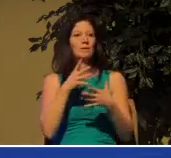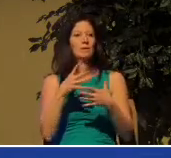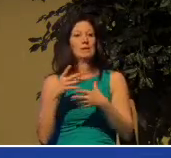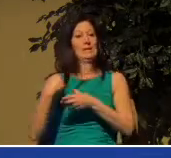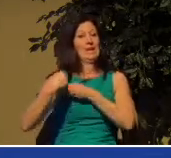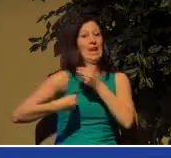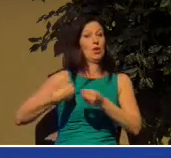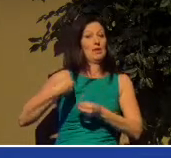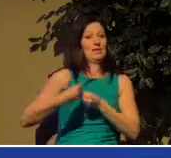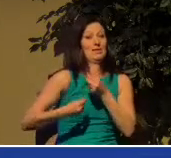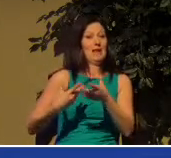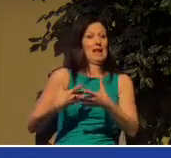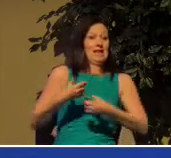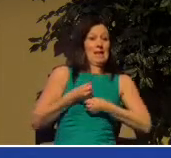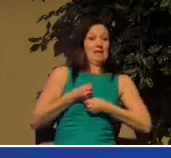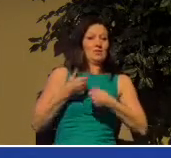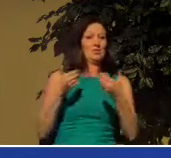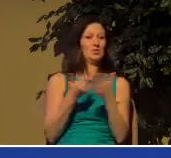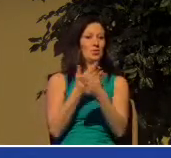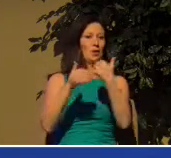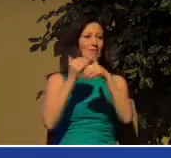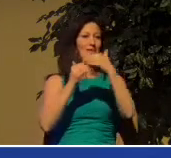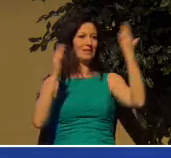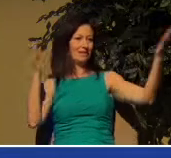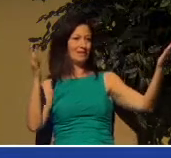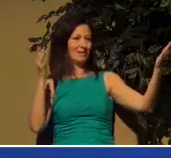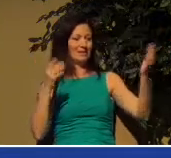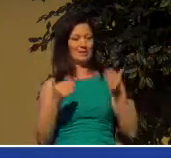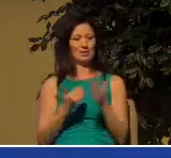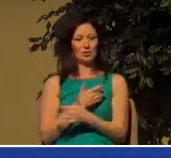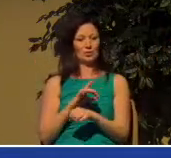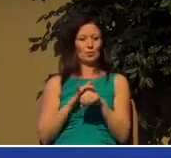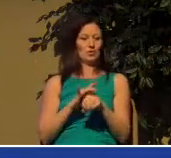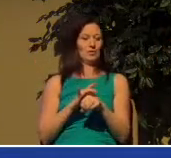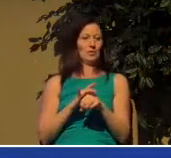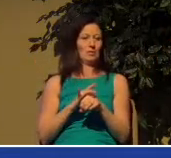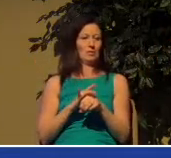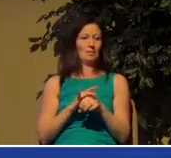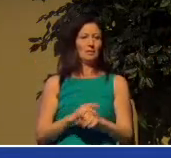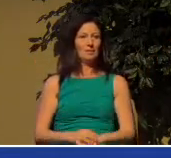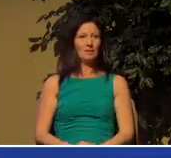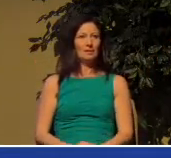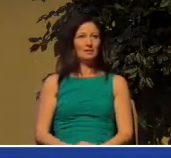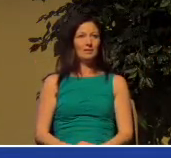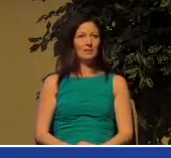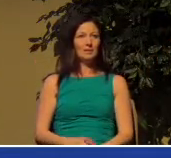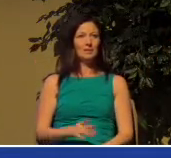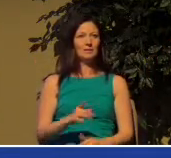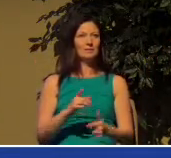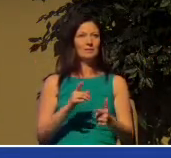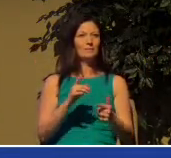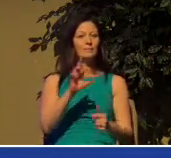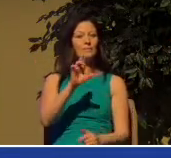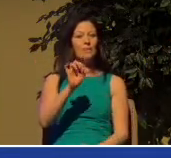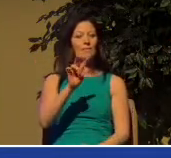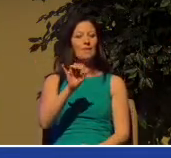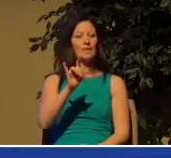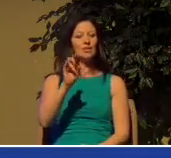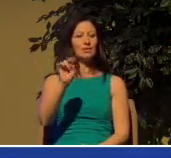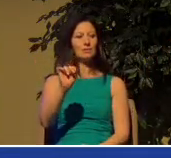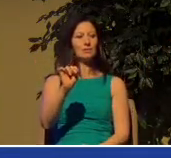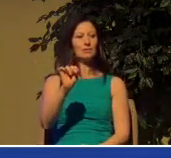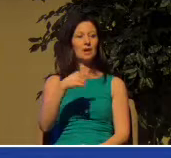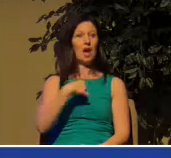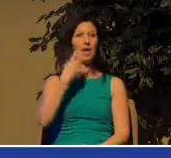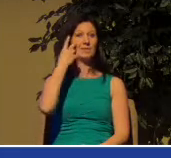earth. Already quoted your Revelation 21:1. I saw a new heaven and a new earth. The first heaven and the first earth